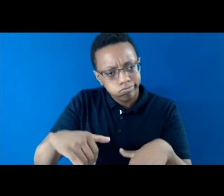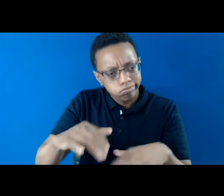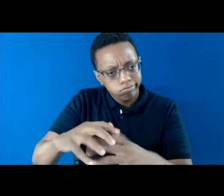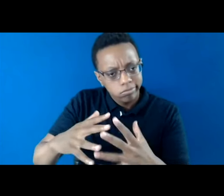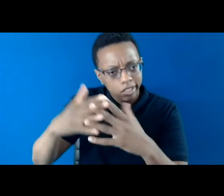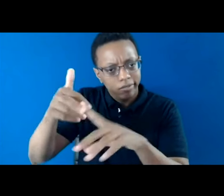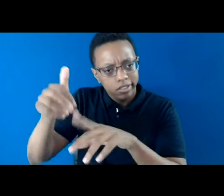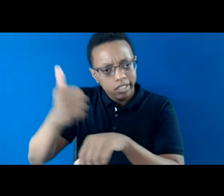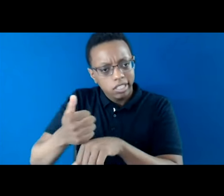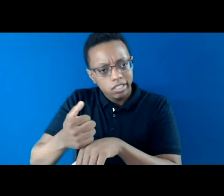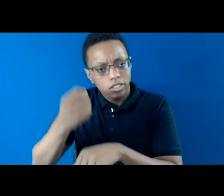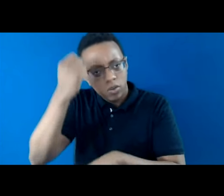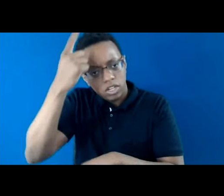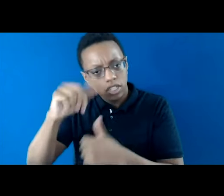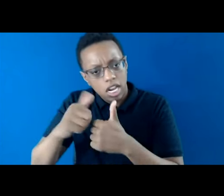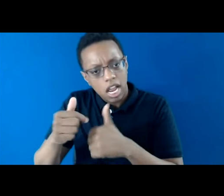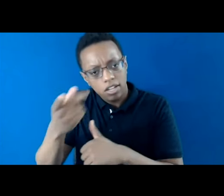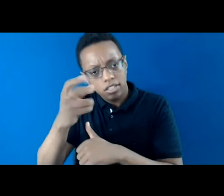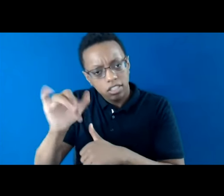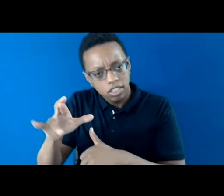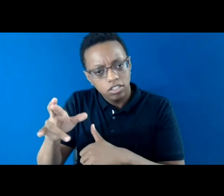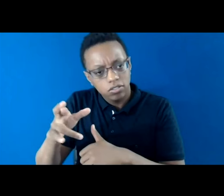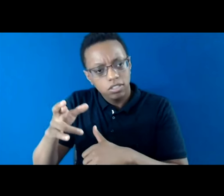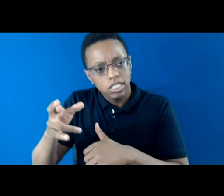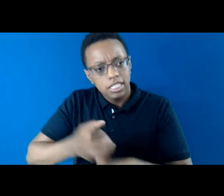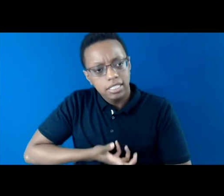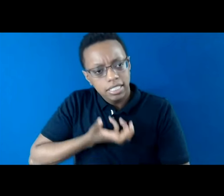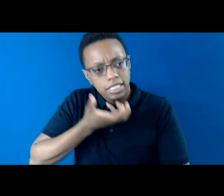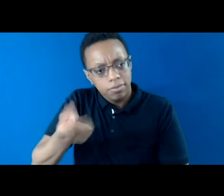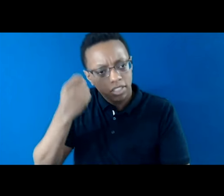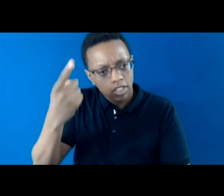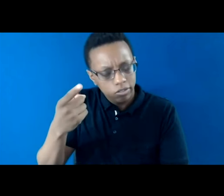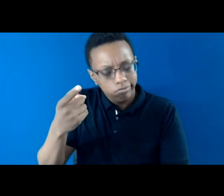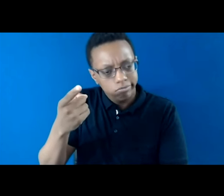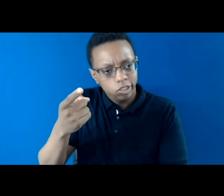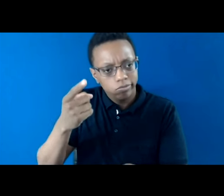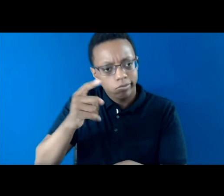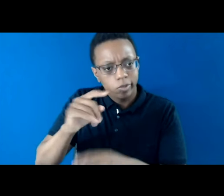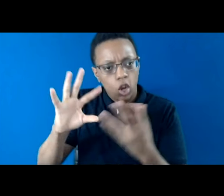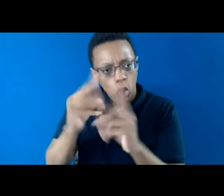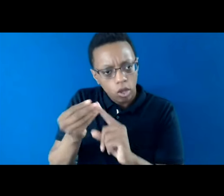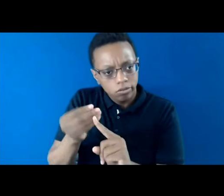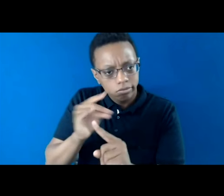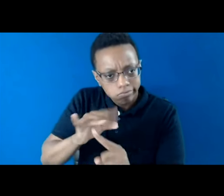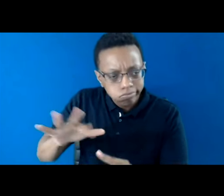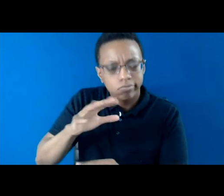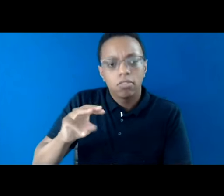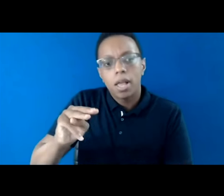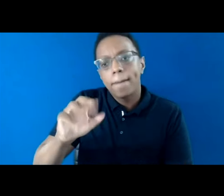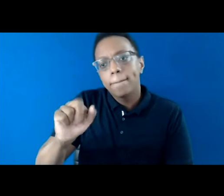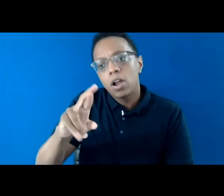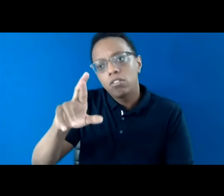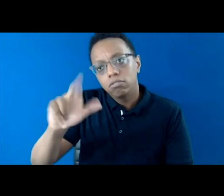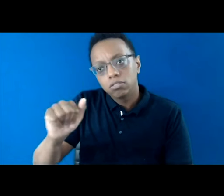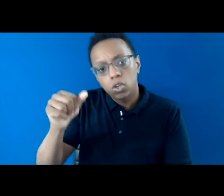across culture? Gender, the second time is in quotation marks. Yes, is the answer to that. Maria Lugones's work, actually, I just